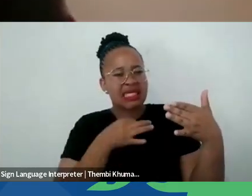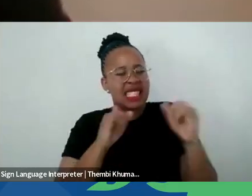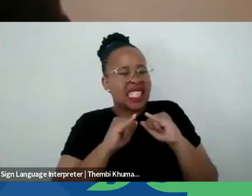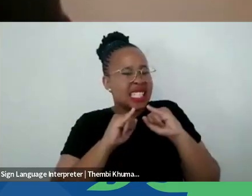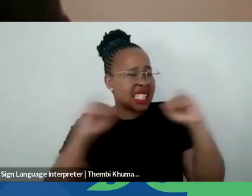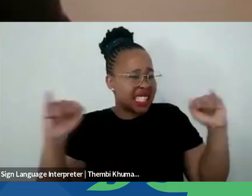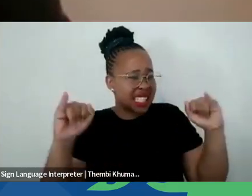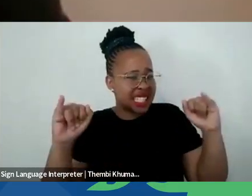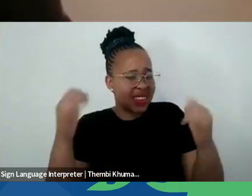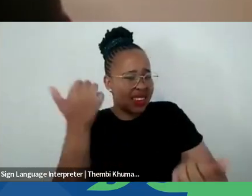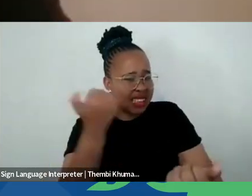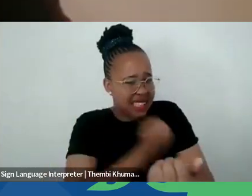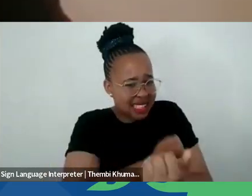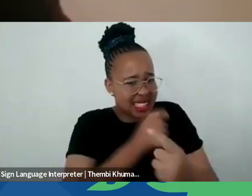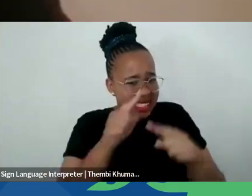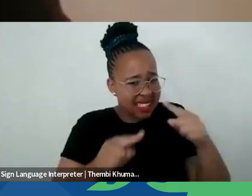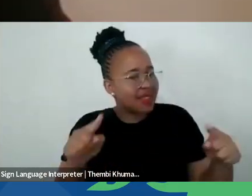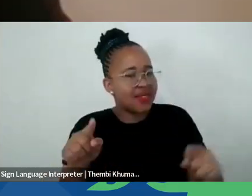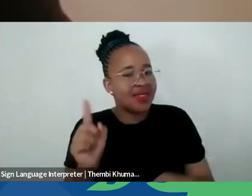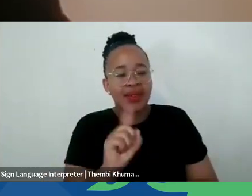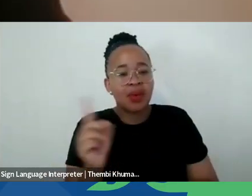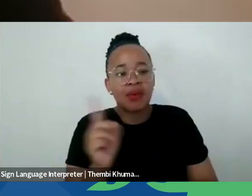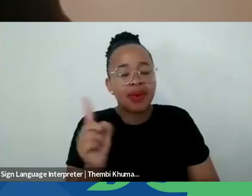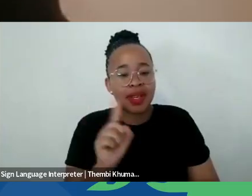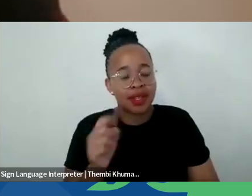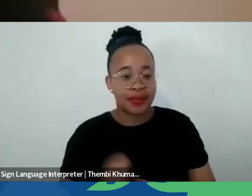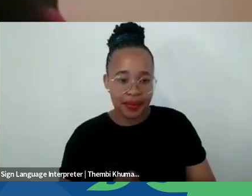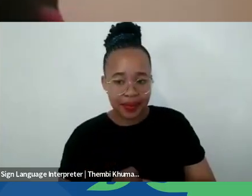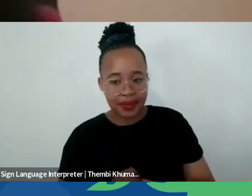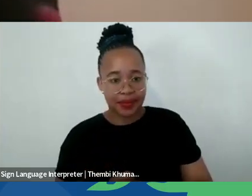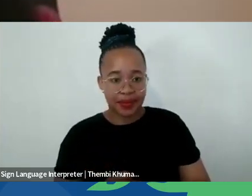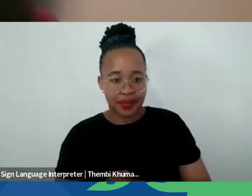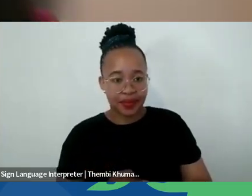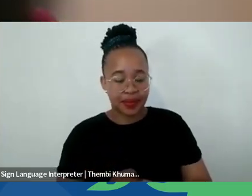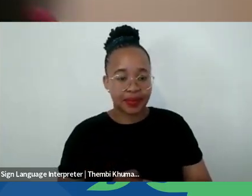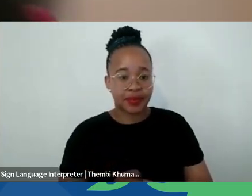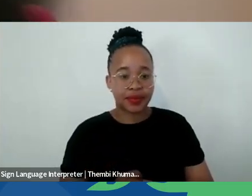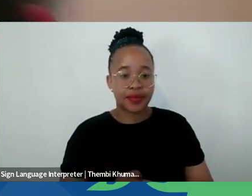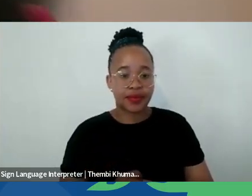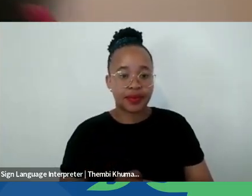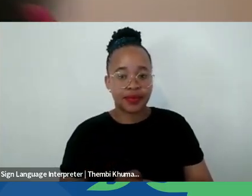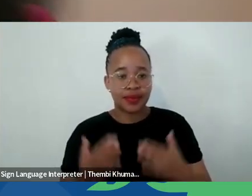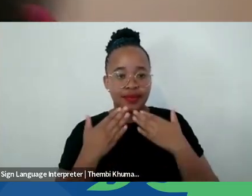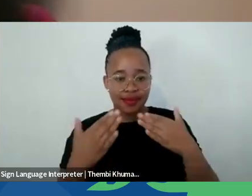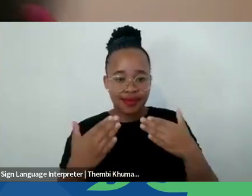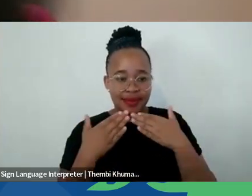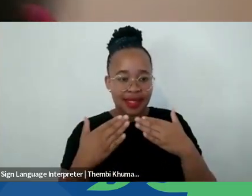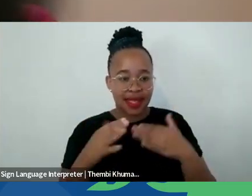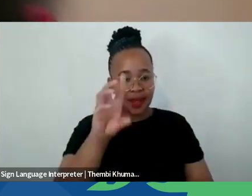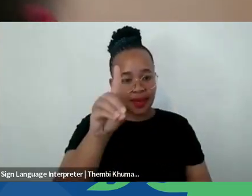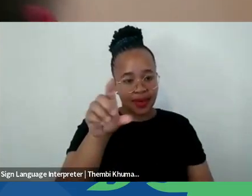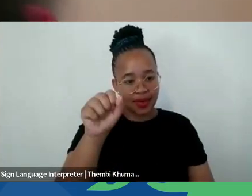seeing expansion of chemsex in? And which drugs are particularly having the most complications? Thank you very much, Davi.